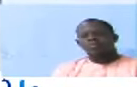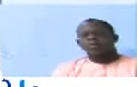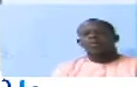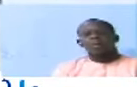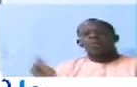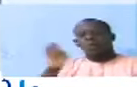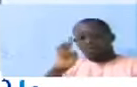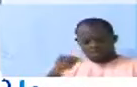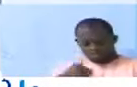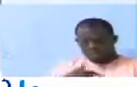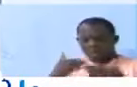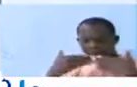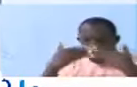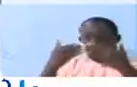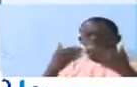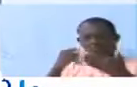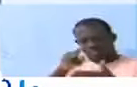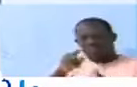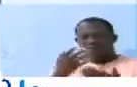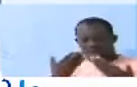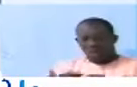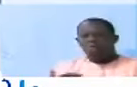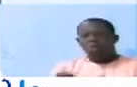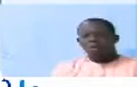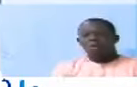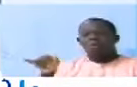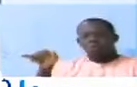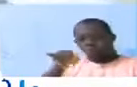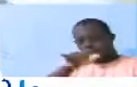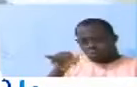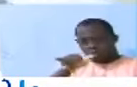Just what I have just mentioned. Which one?